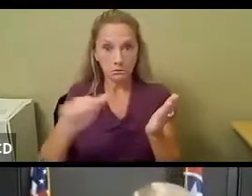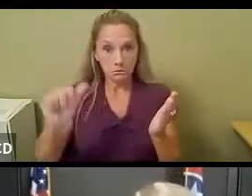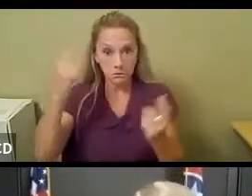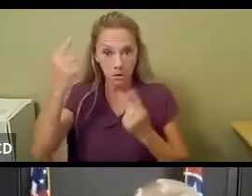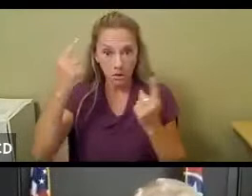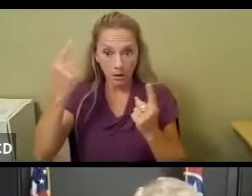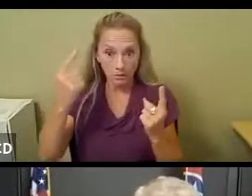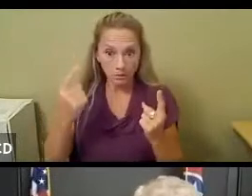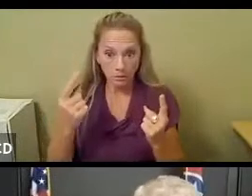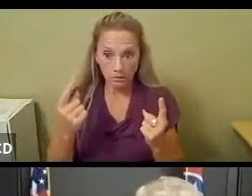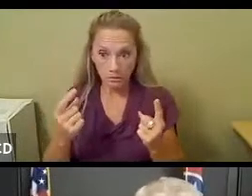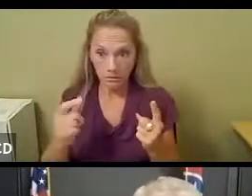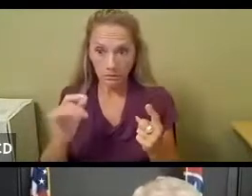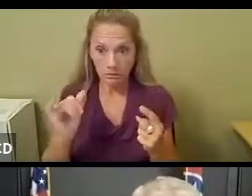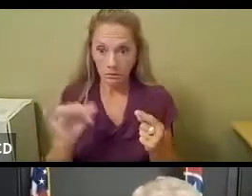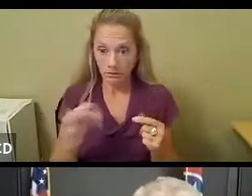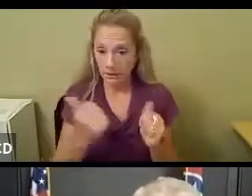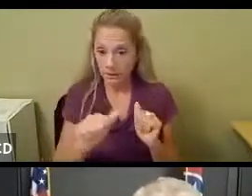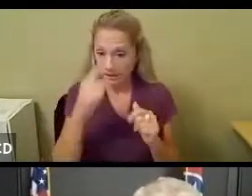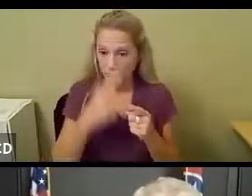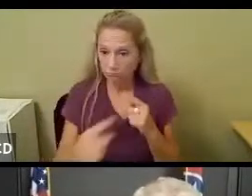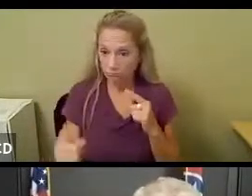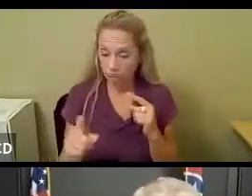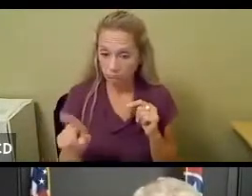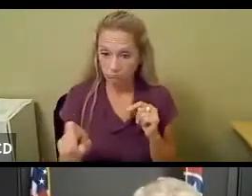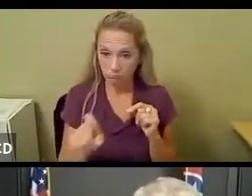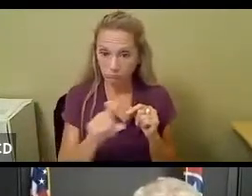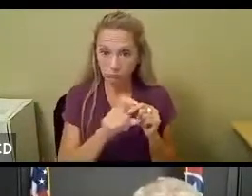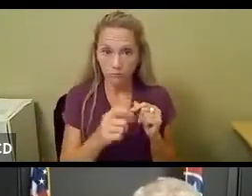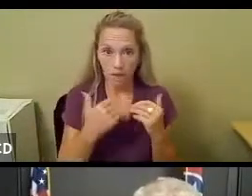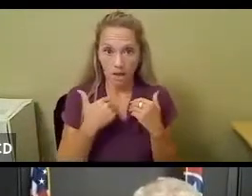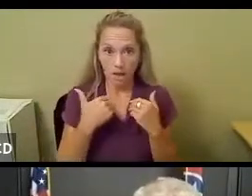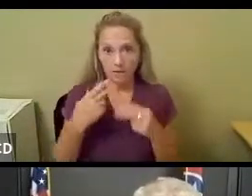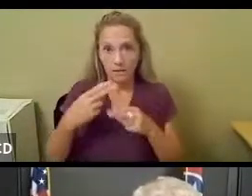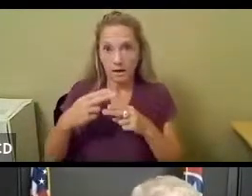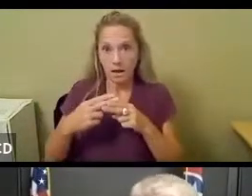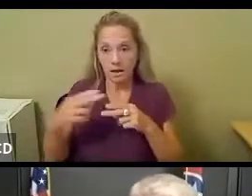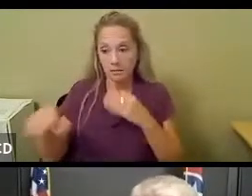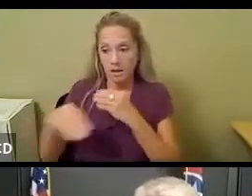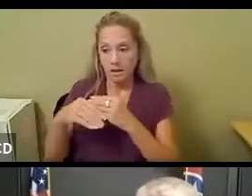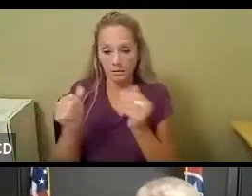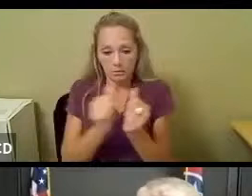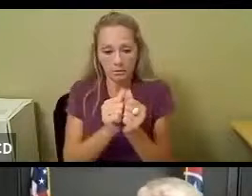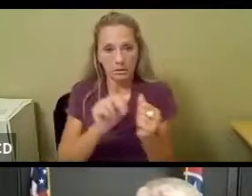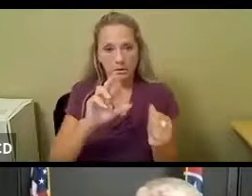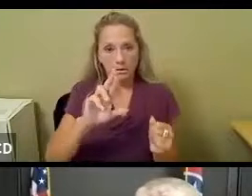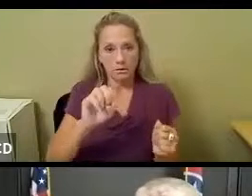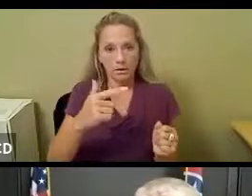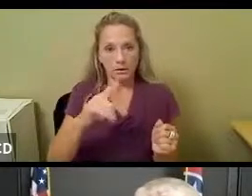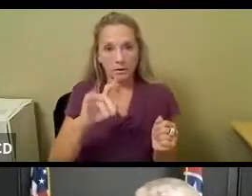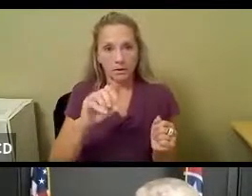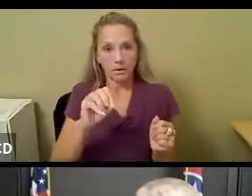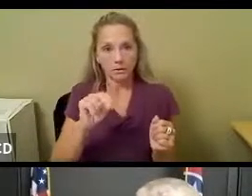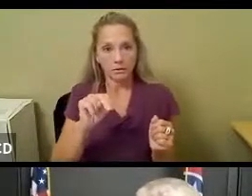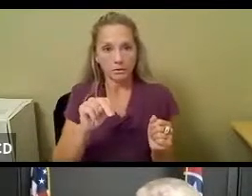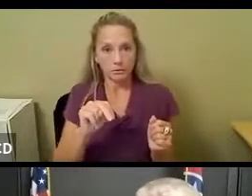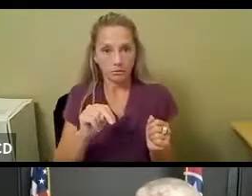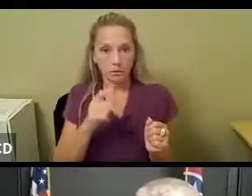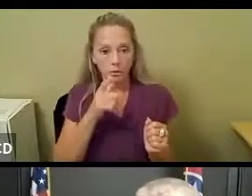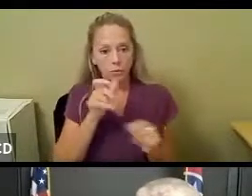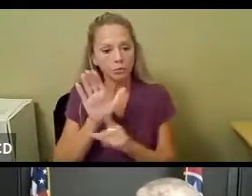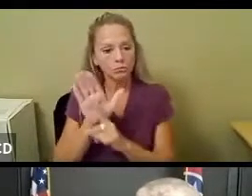thoughts to the contrary of having your name on that regulation that's been proposed or voted